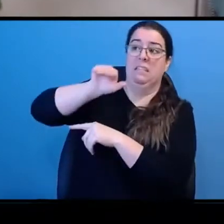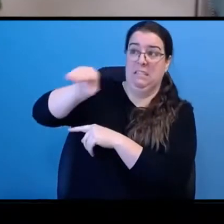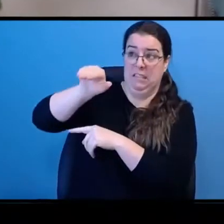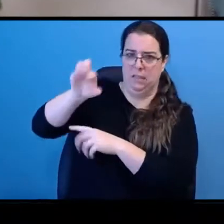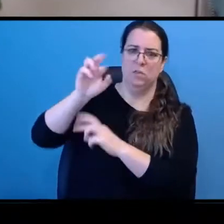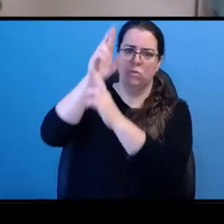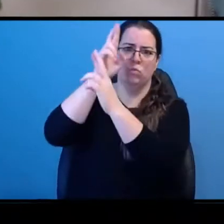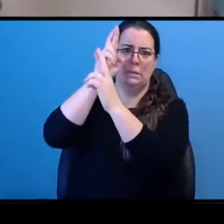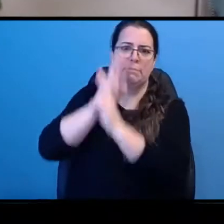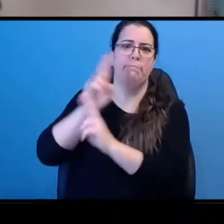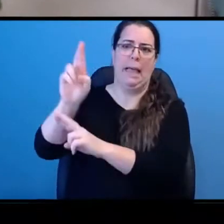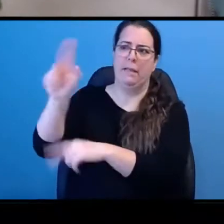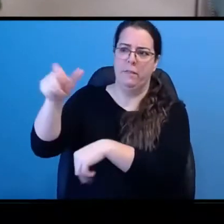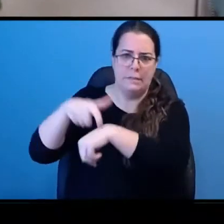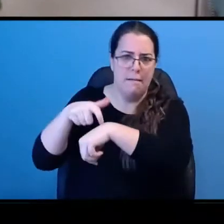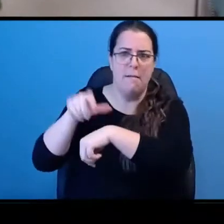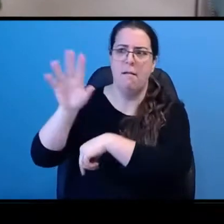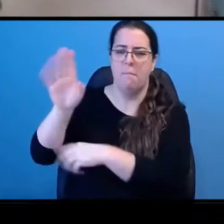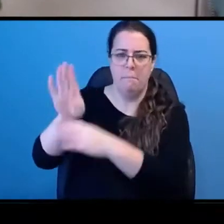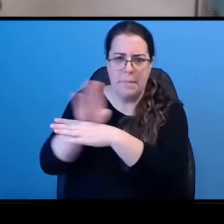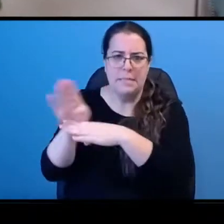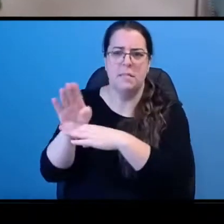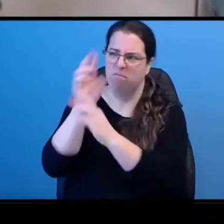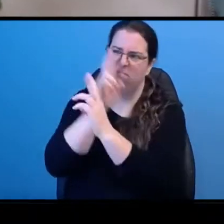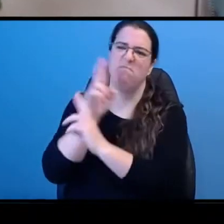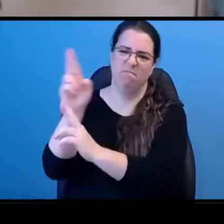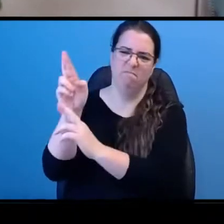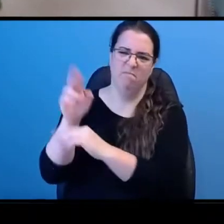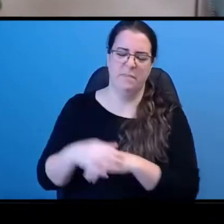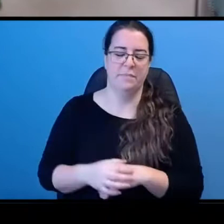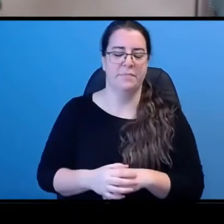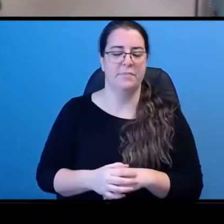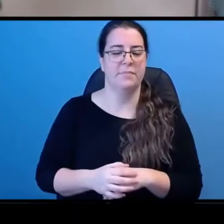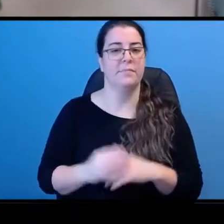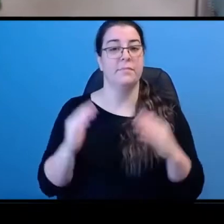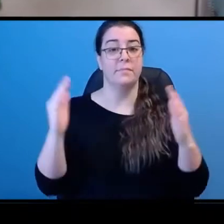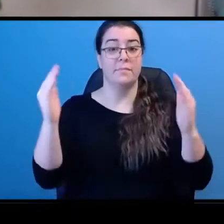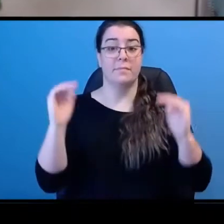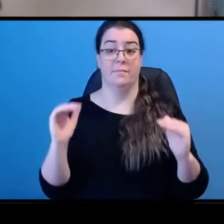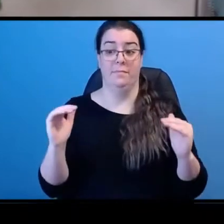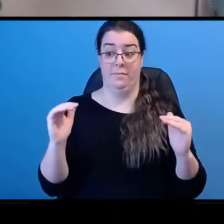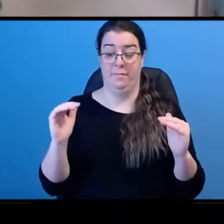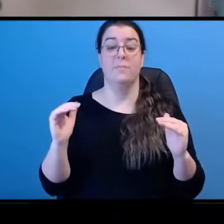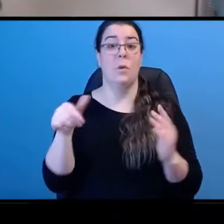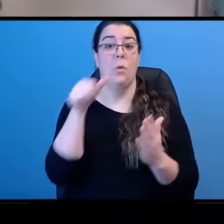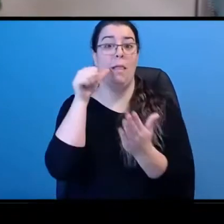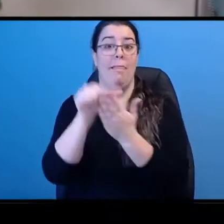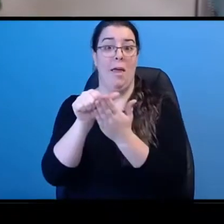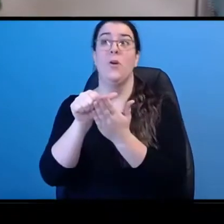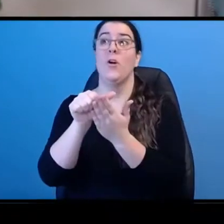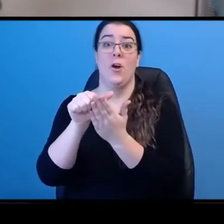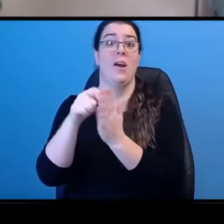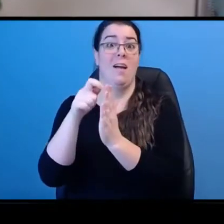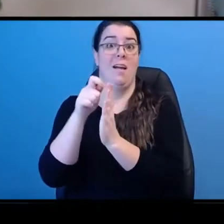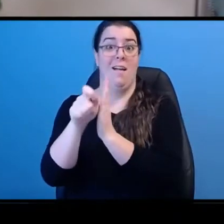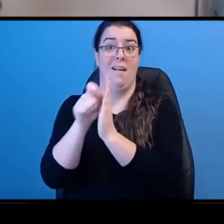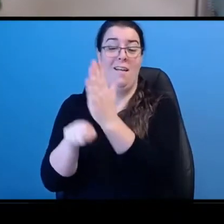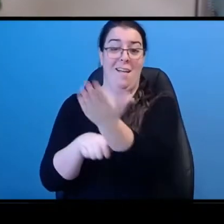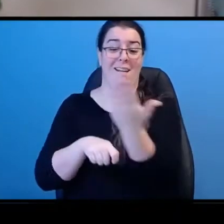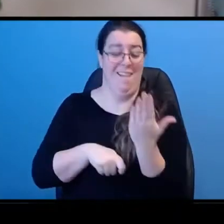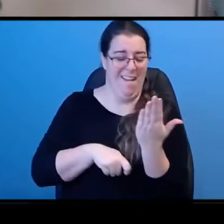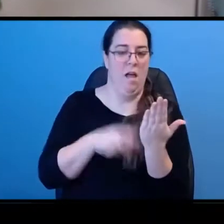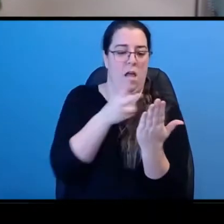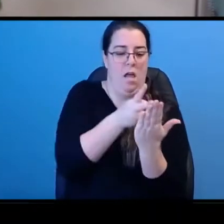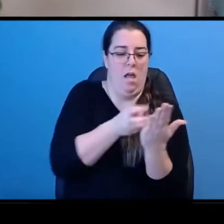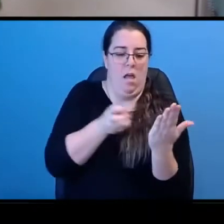is really important. Choosing the best excerpts. Remember that jurors have very little time to review support